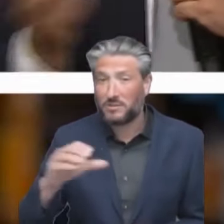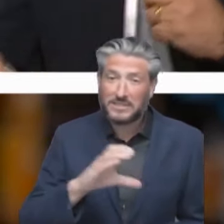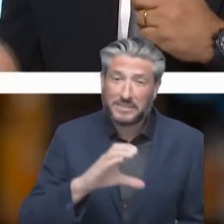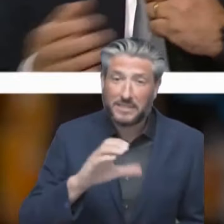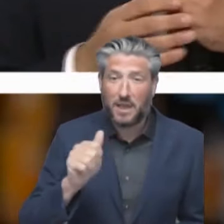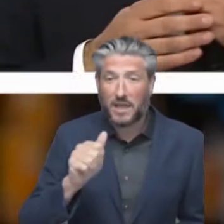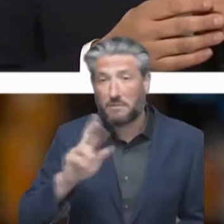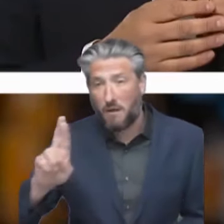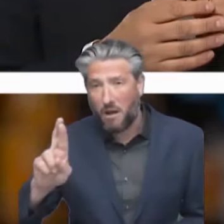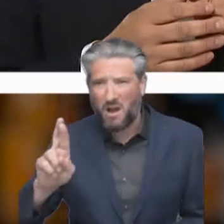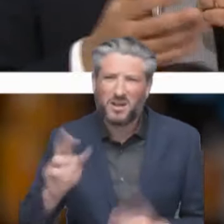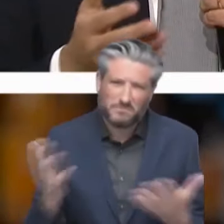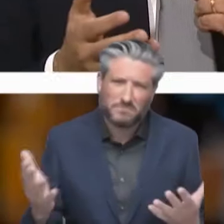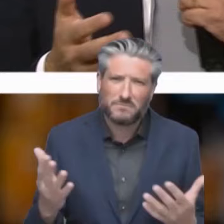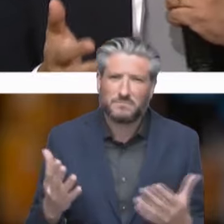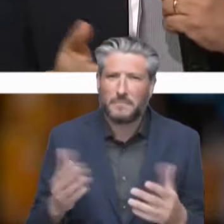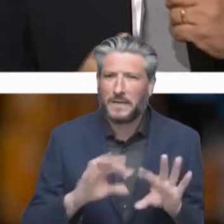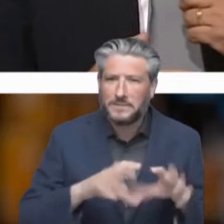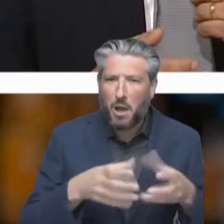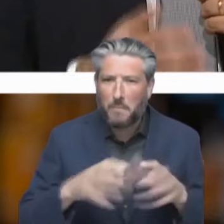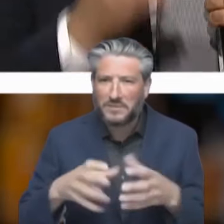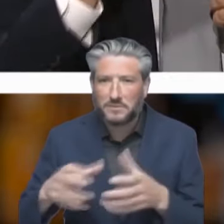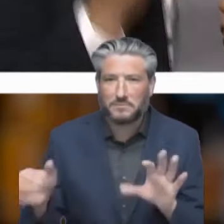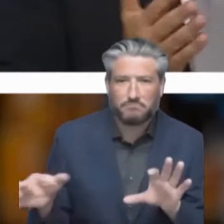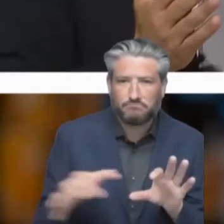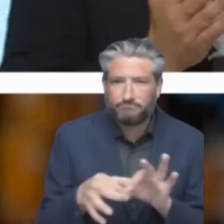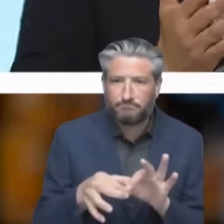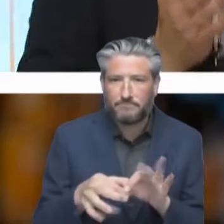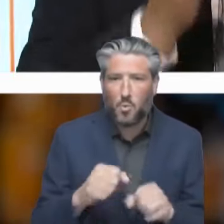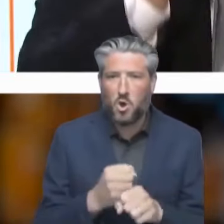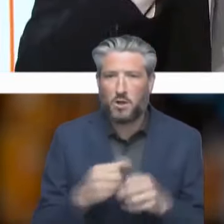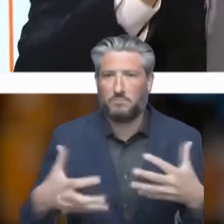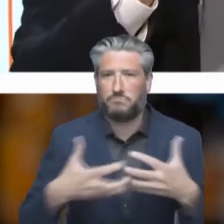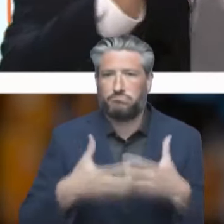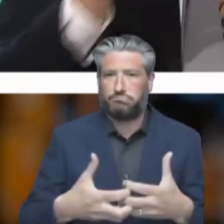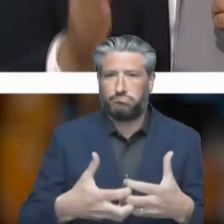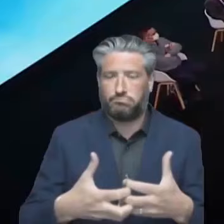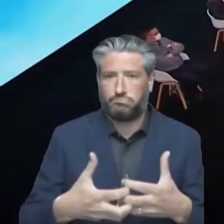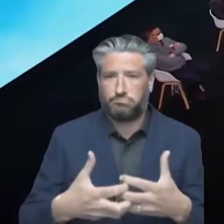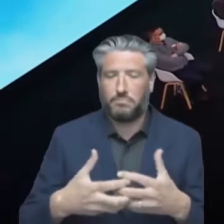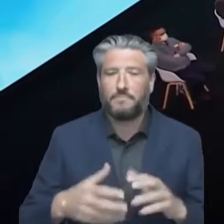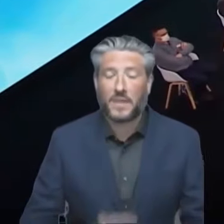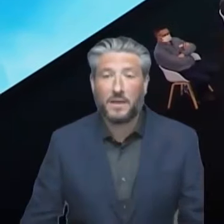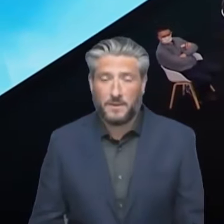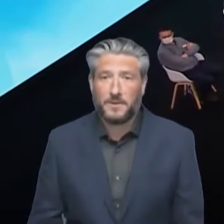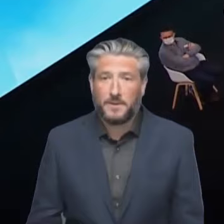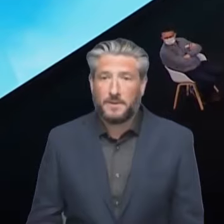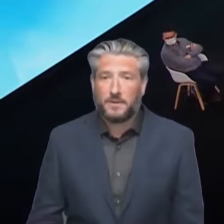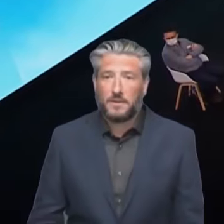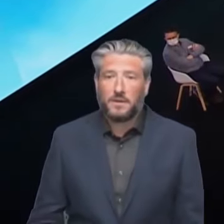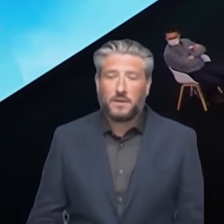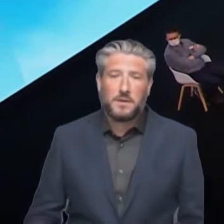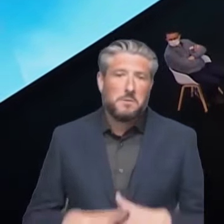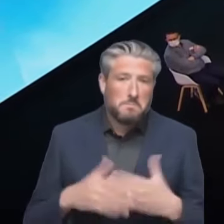will ensure the deployment of these actions together, because, after all, it is the deployment that is the most important. At a daily level, our